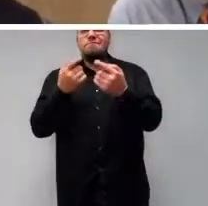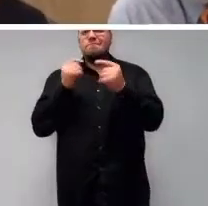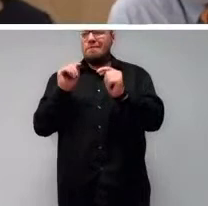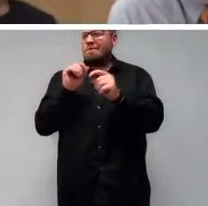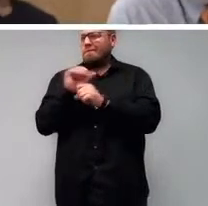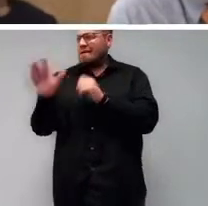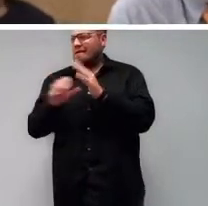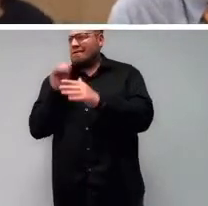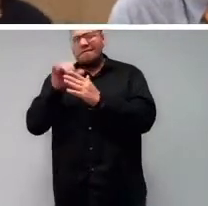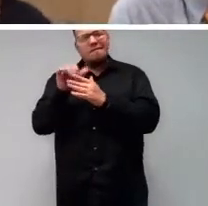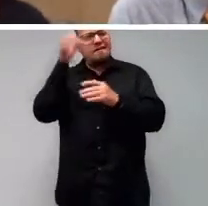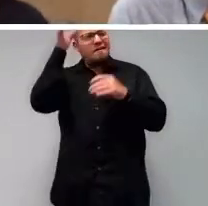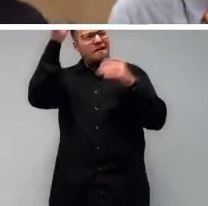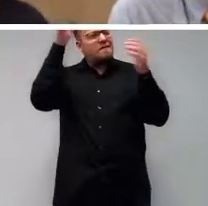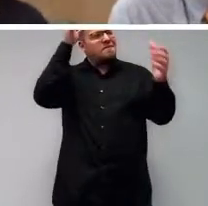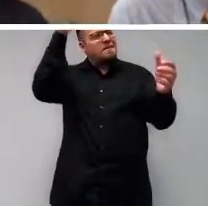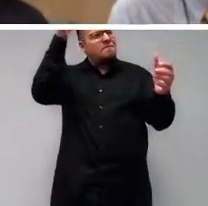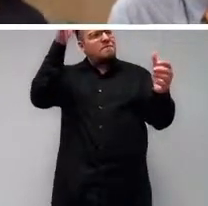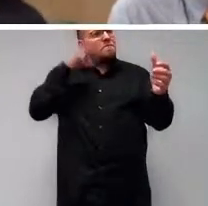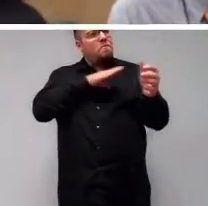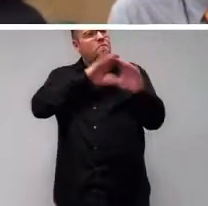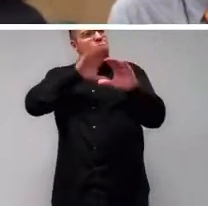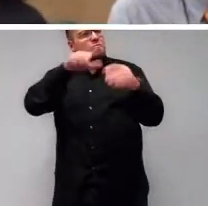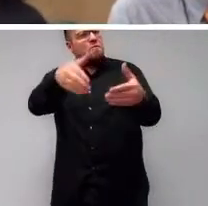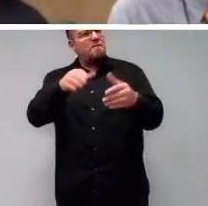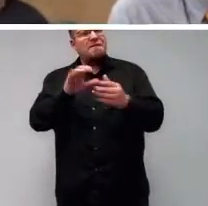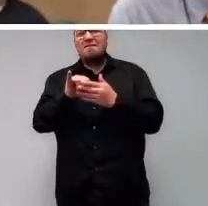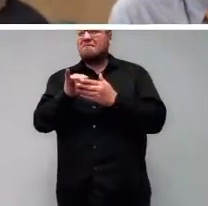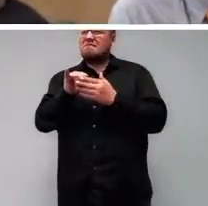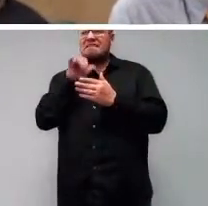in the boardroom is not the easiest thing to do.